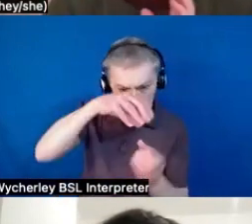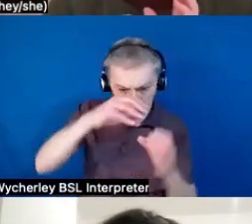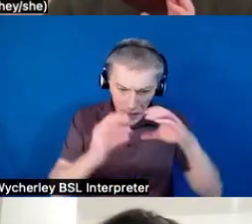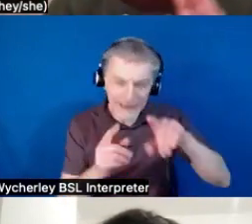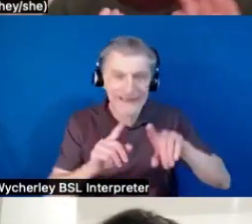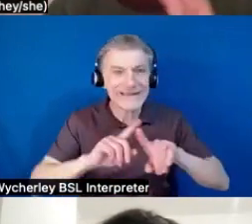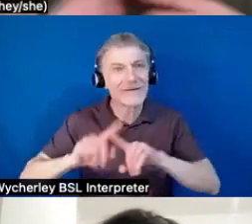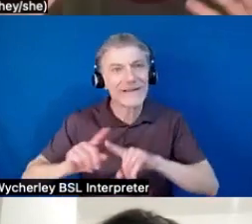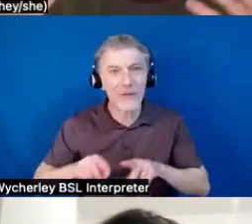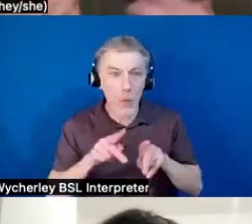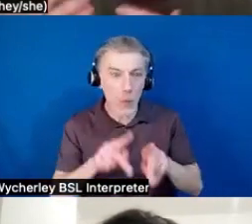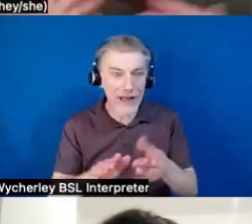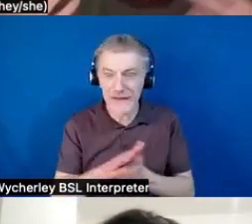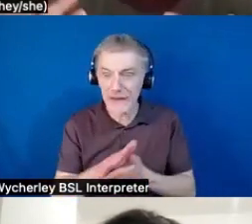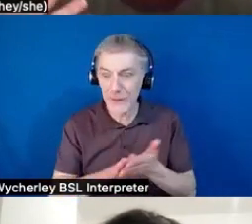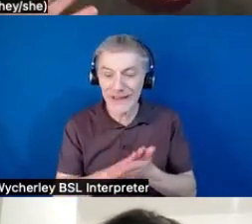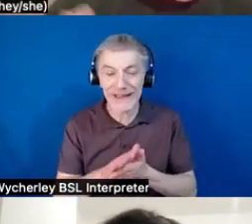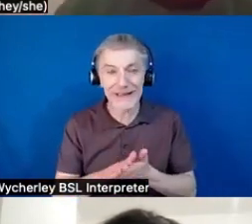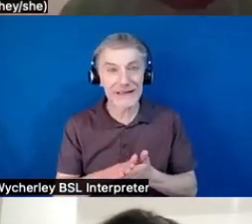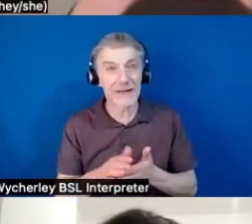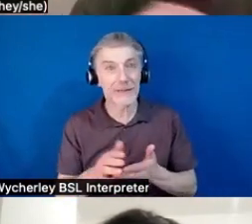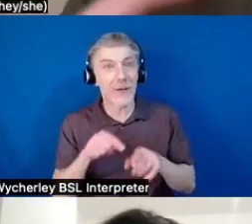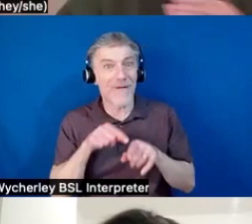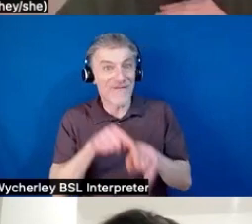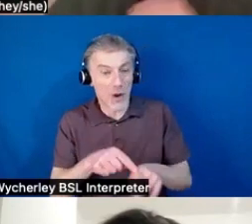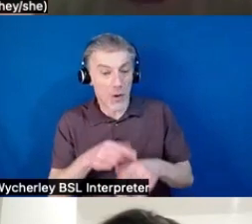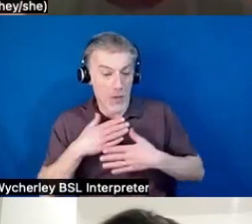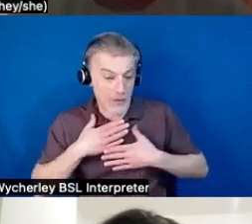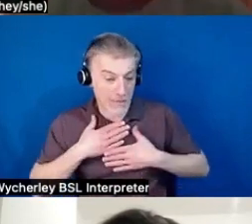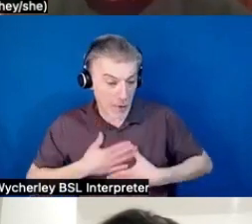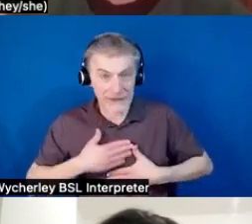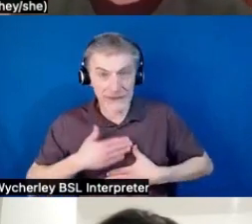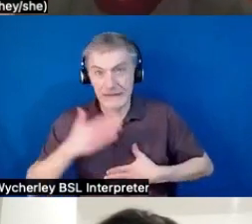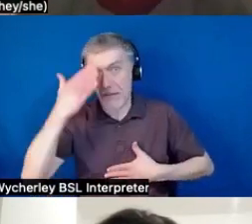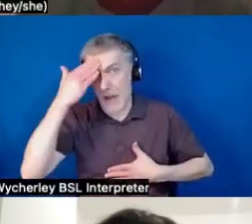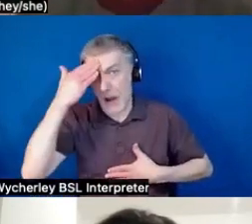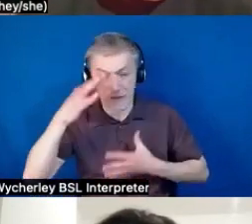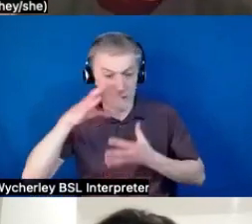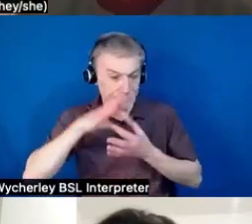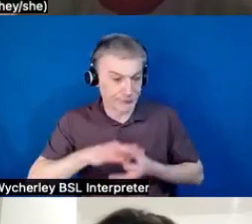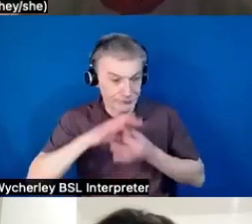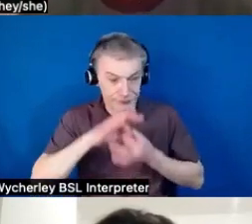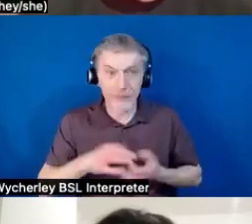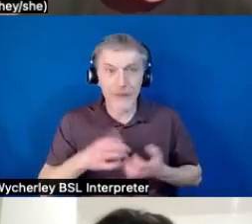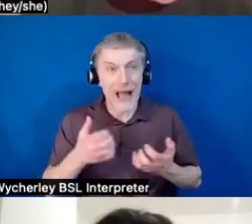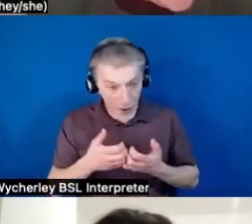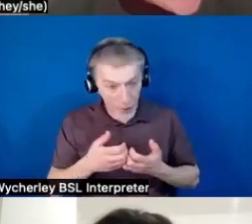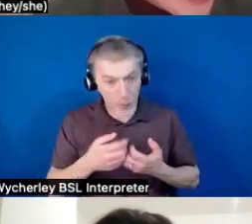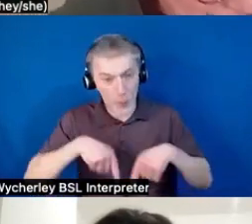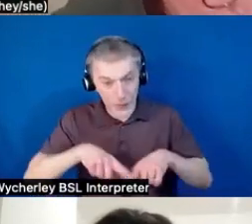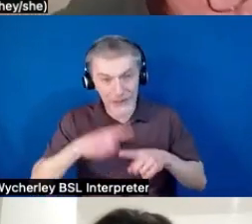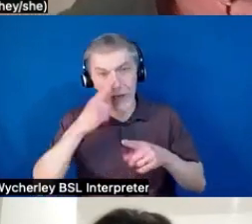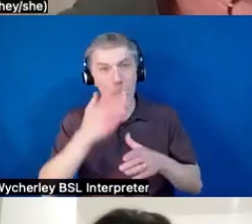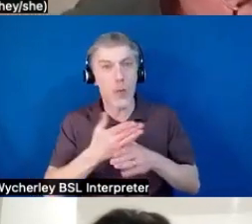way of working with our bodies and with our minds and with our body minds. So what